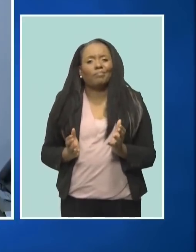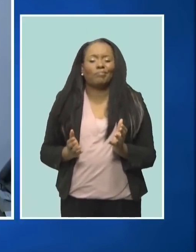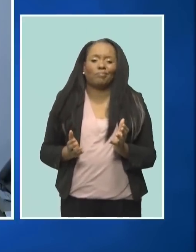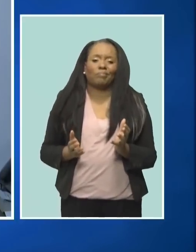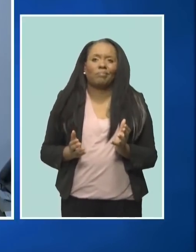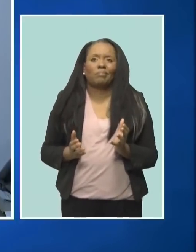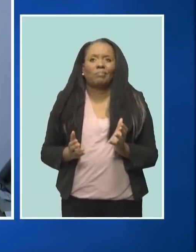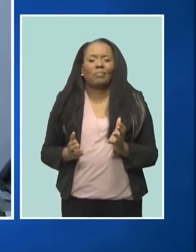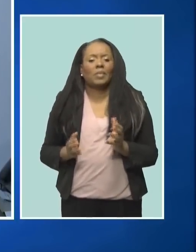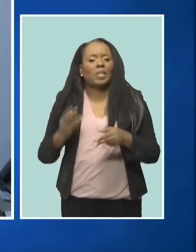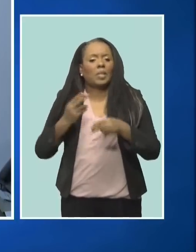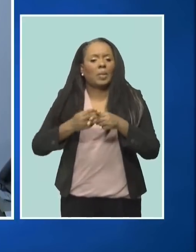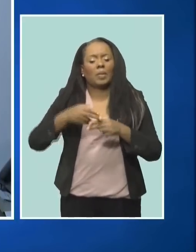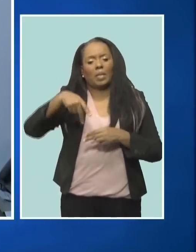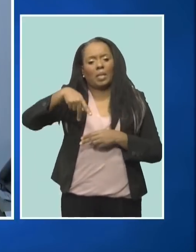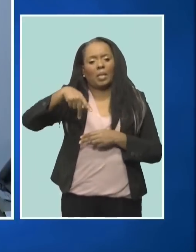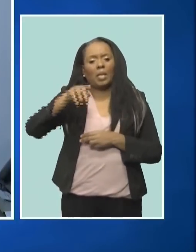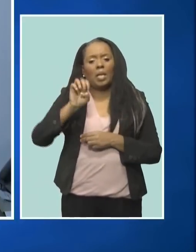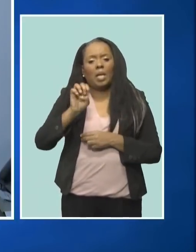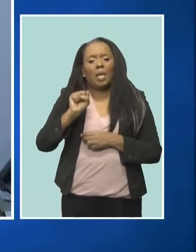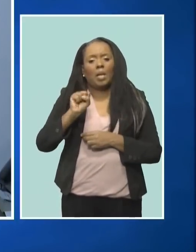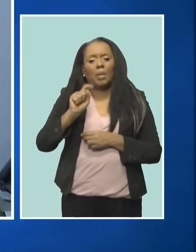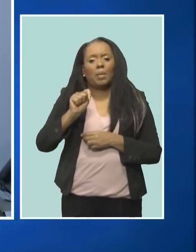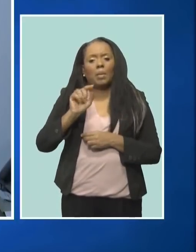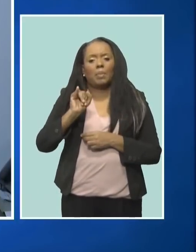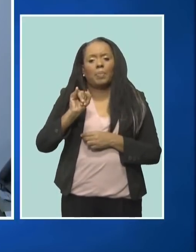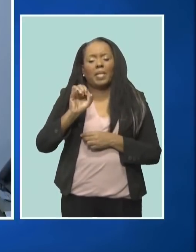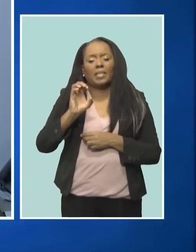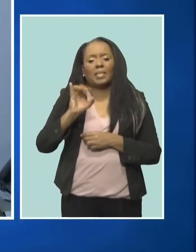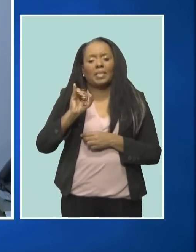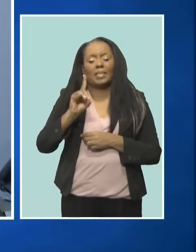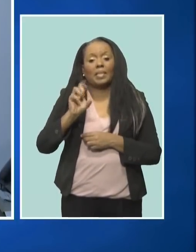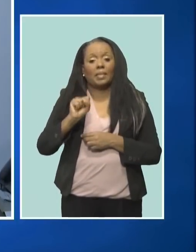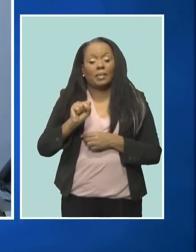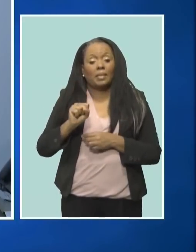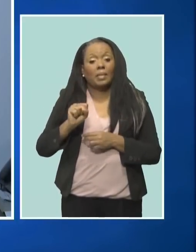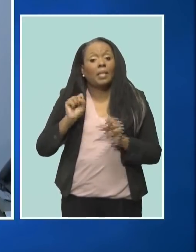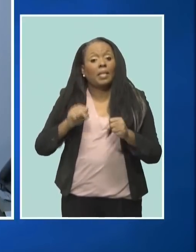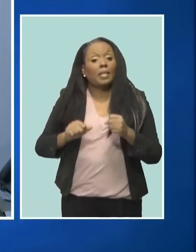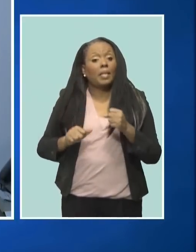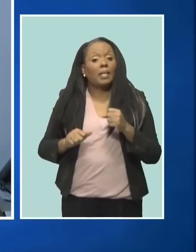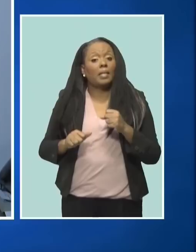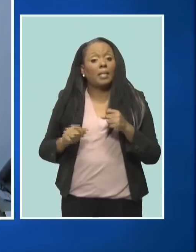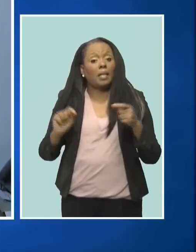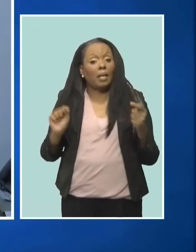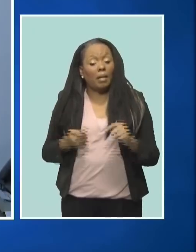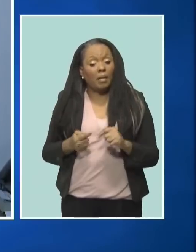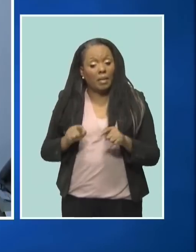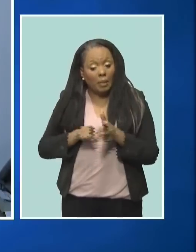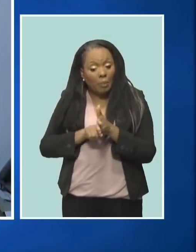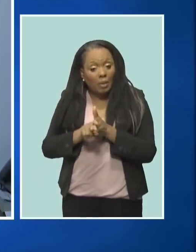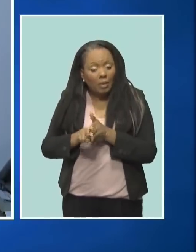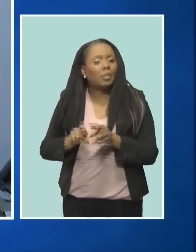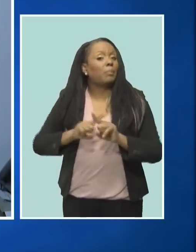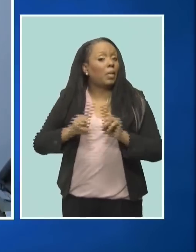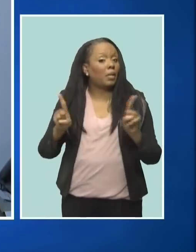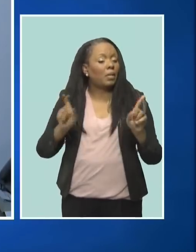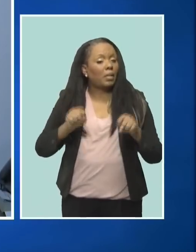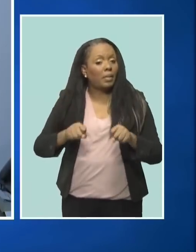say, pesticides. And once they're pesticides, they not only can harm the millipede, but they can also harm you. So